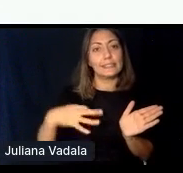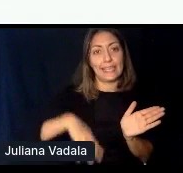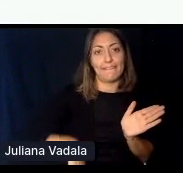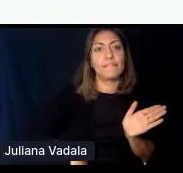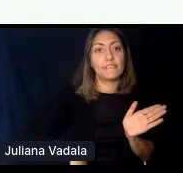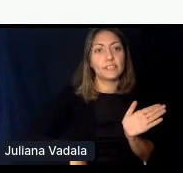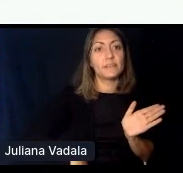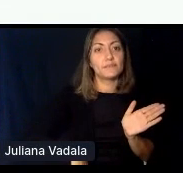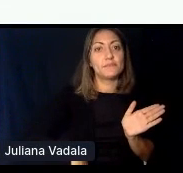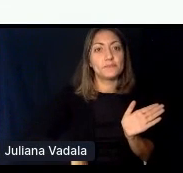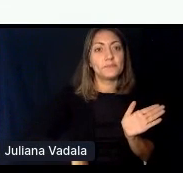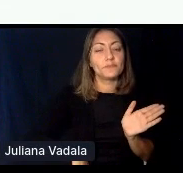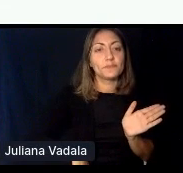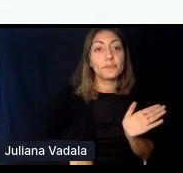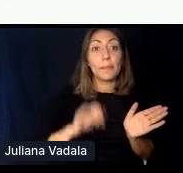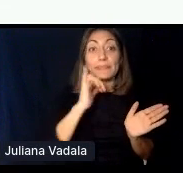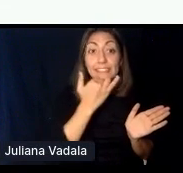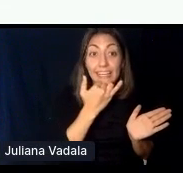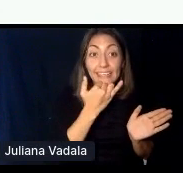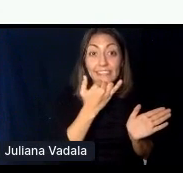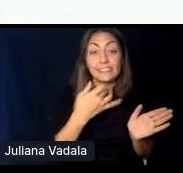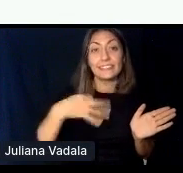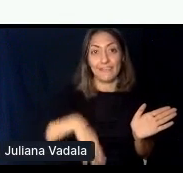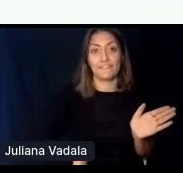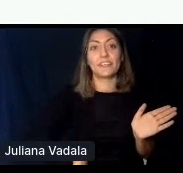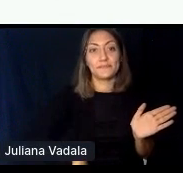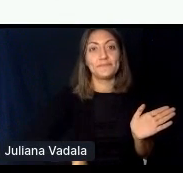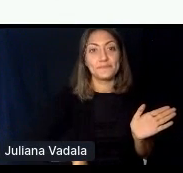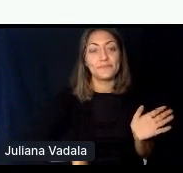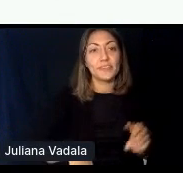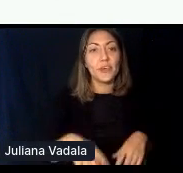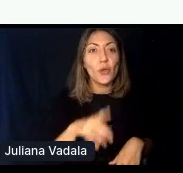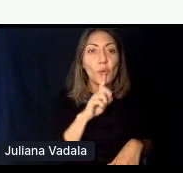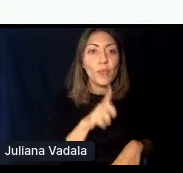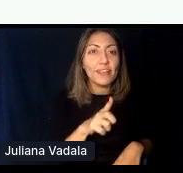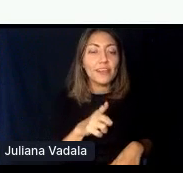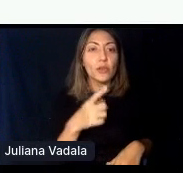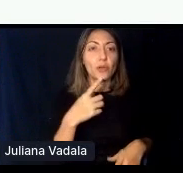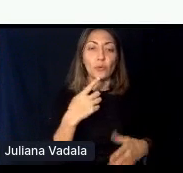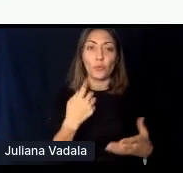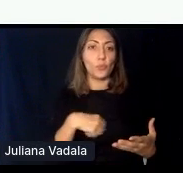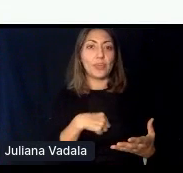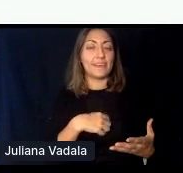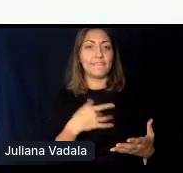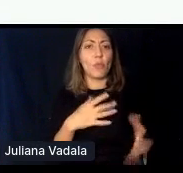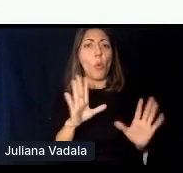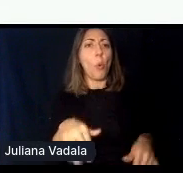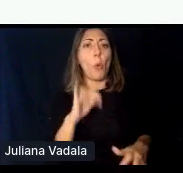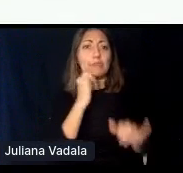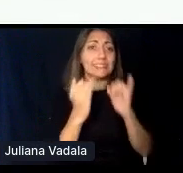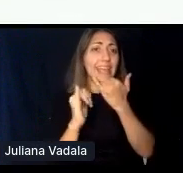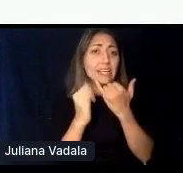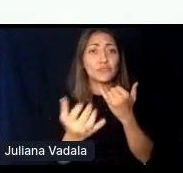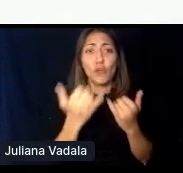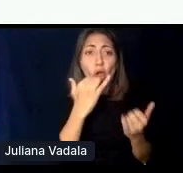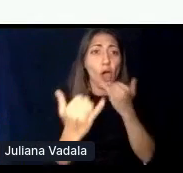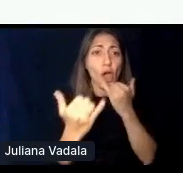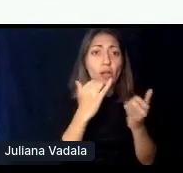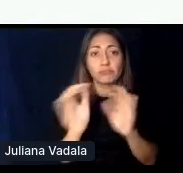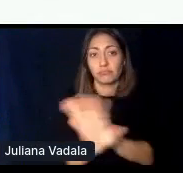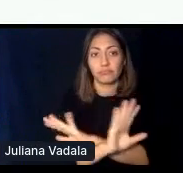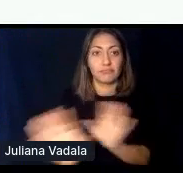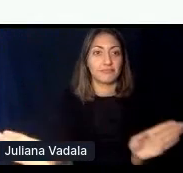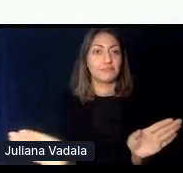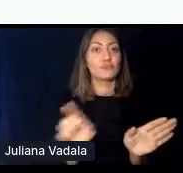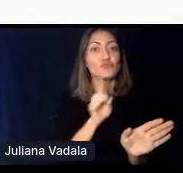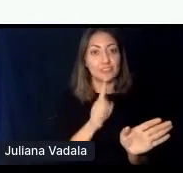mistakes or from learning about other people's mistakes. A lot of times we can't see our shortcomings and we need someone else to tell us